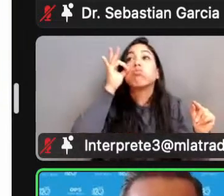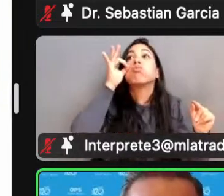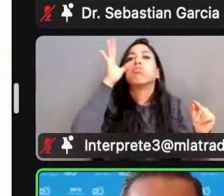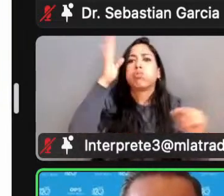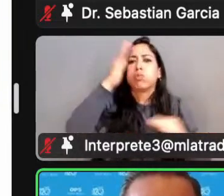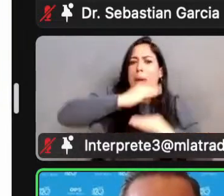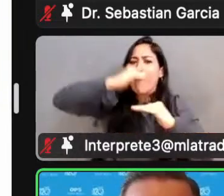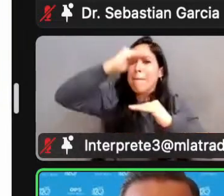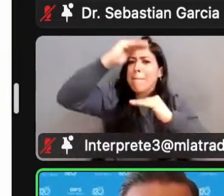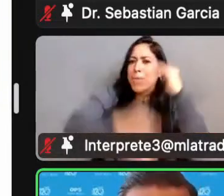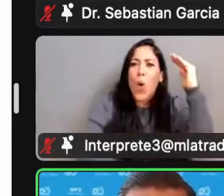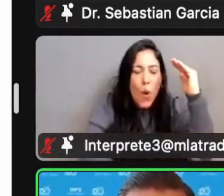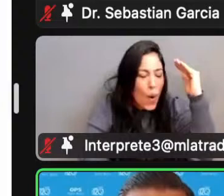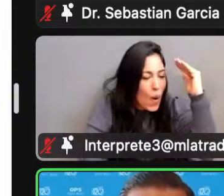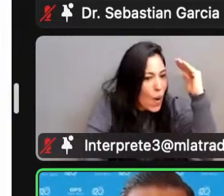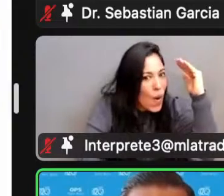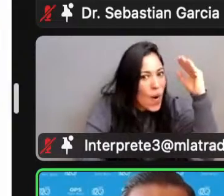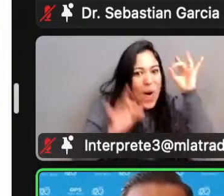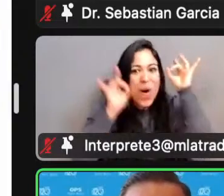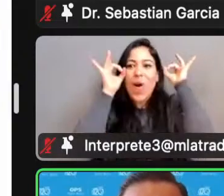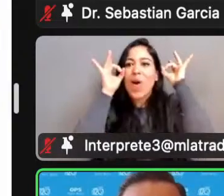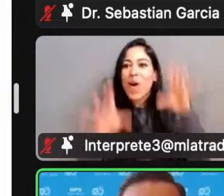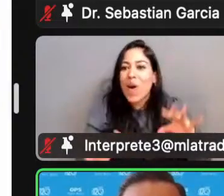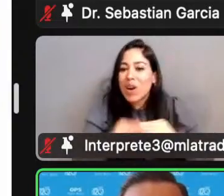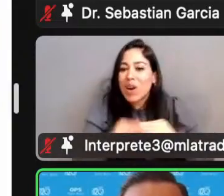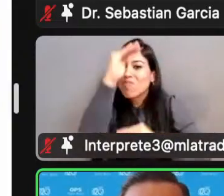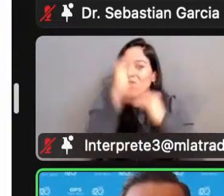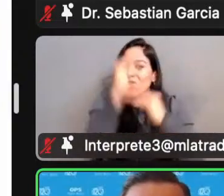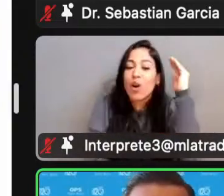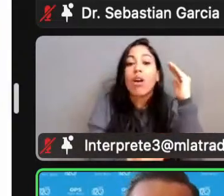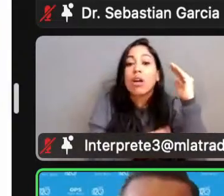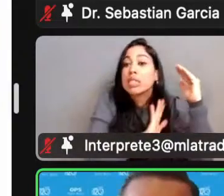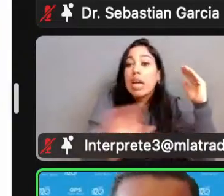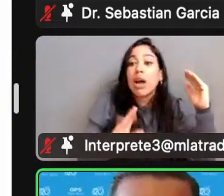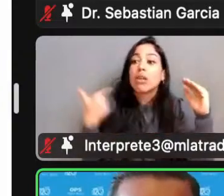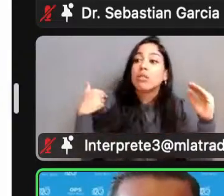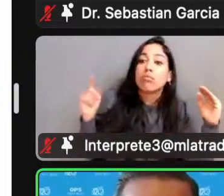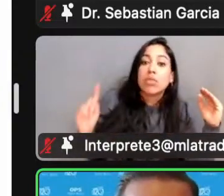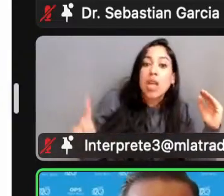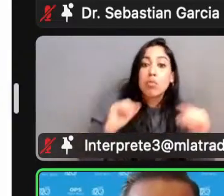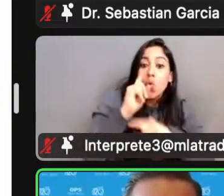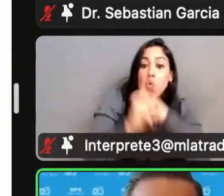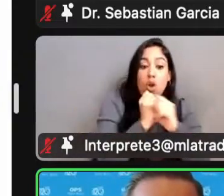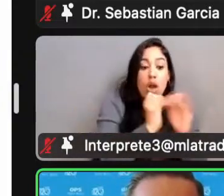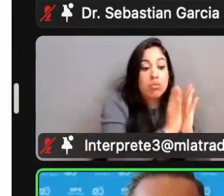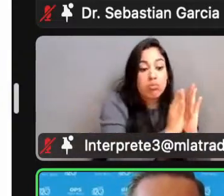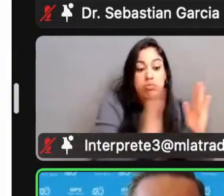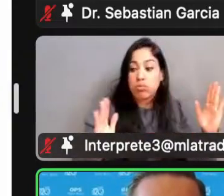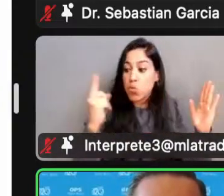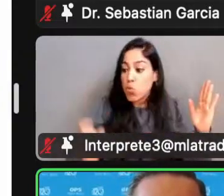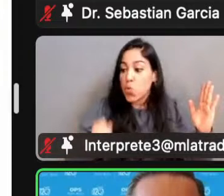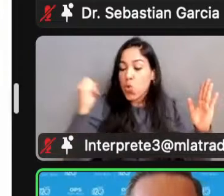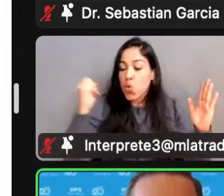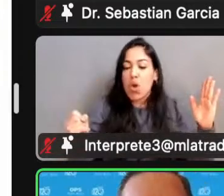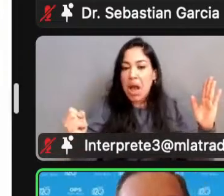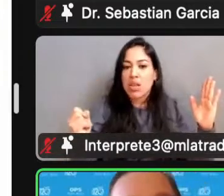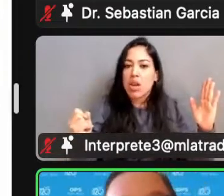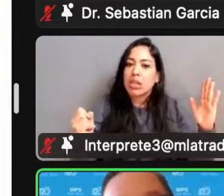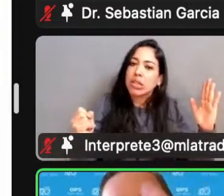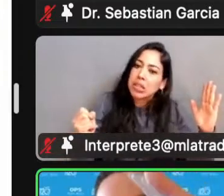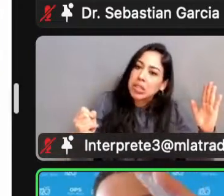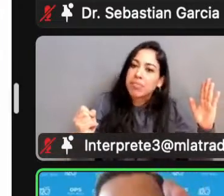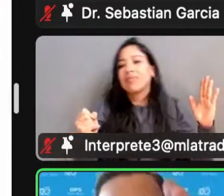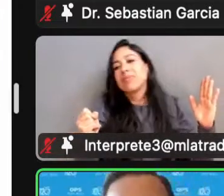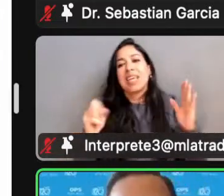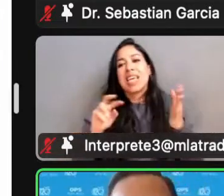and horrendously unequal curve. And as the time goes by, we're talking about a year, it goes towards